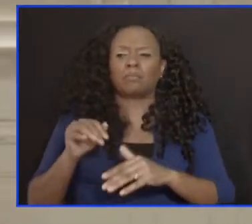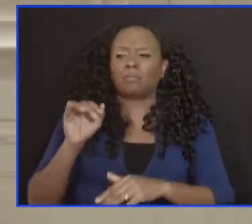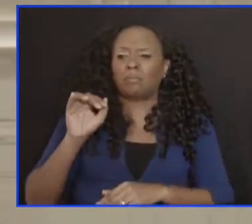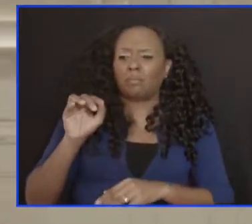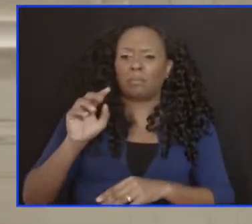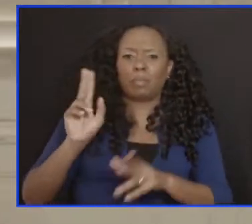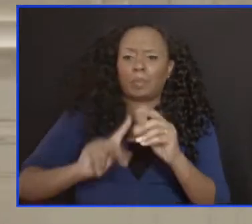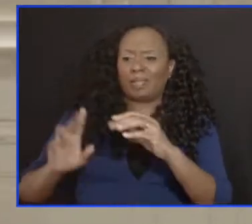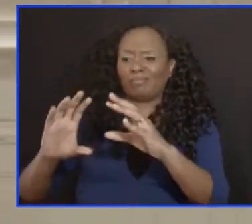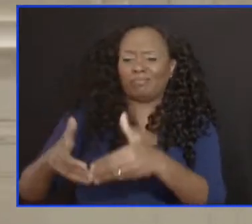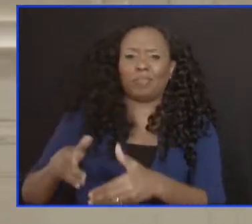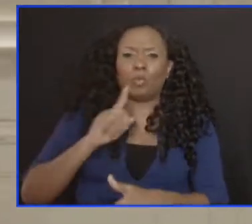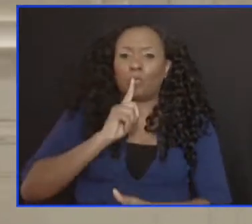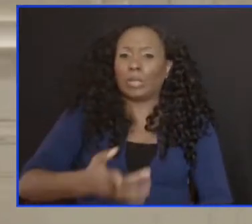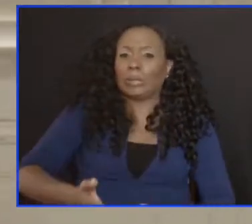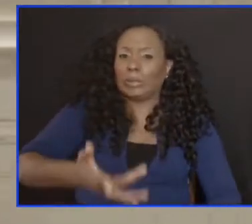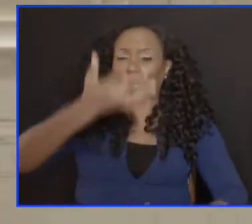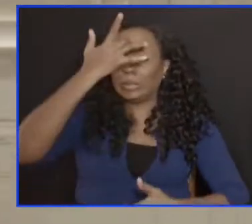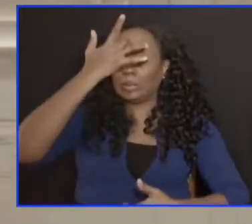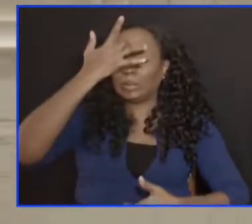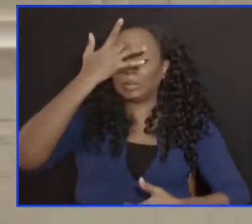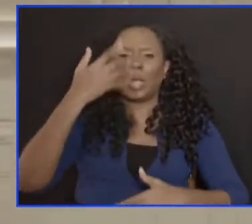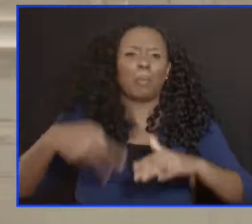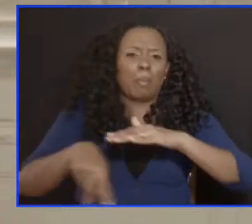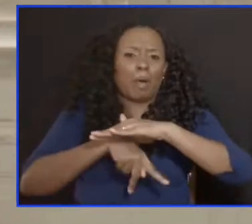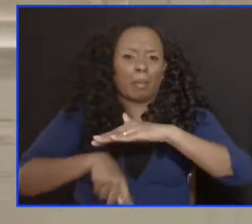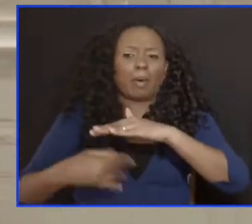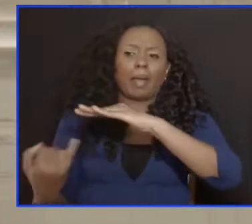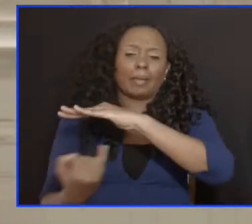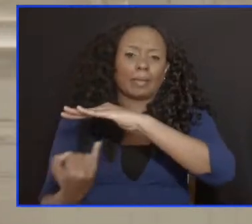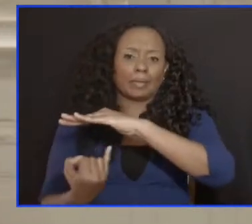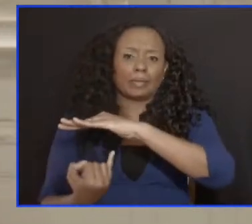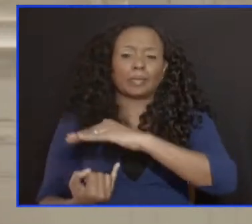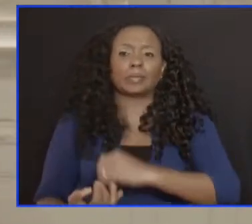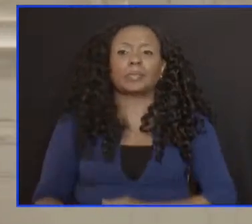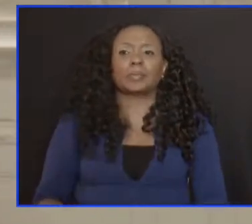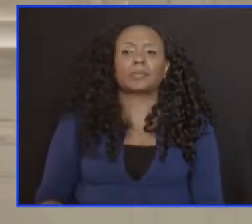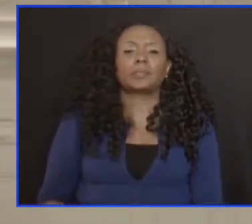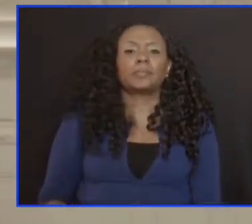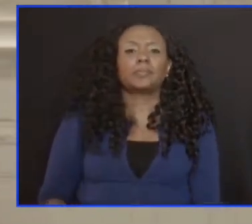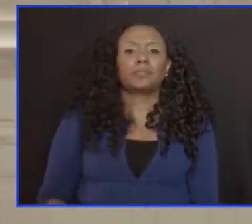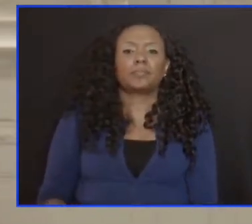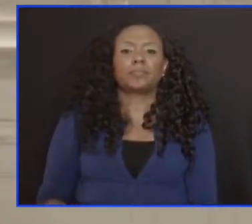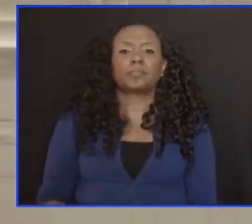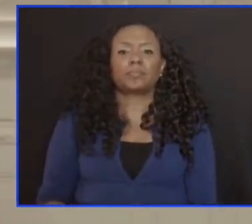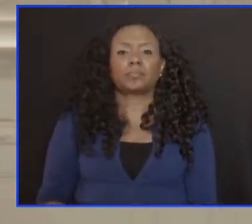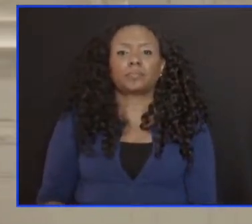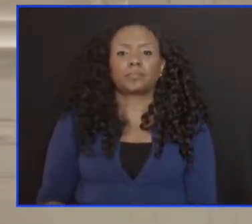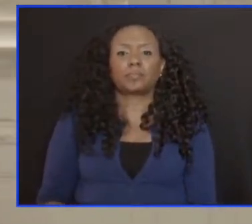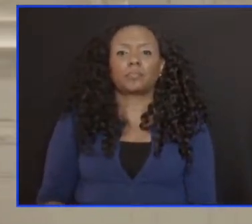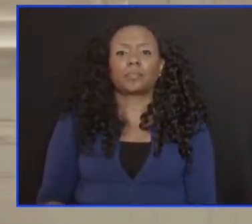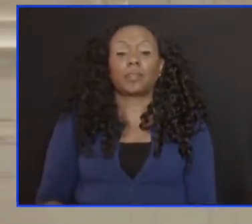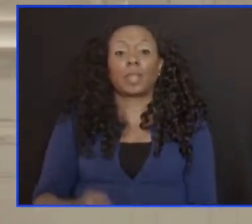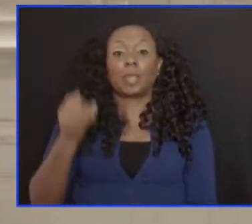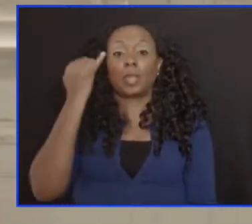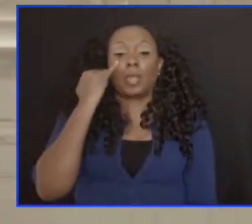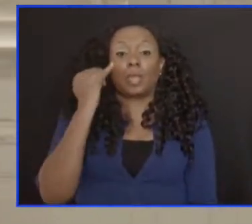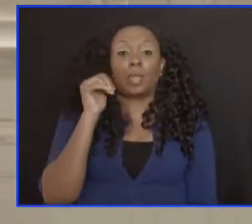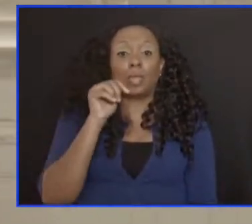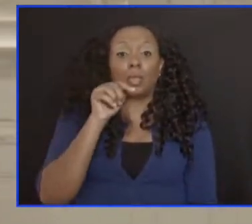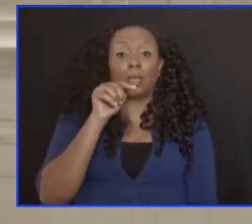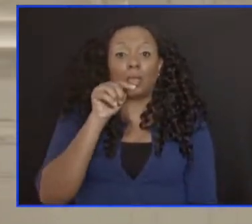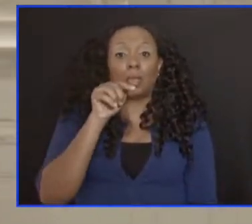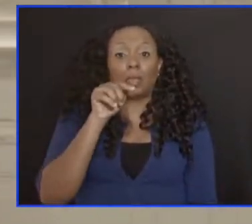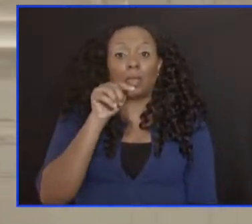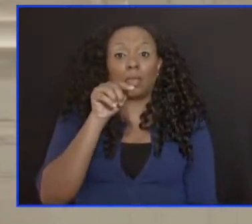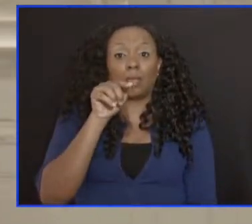sick persons in the facility, in primary isolation A. And what we're going to do is allow, if you are a positive individual